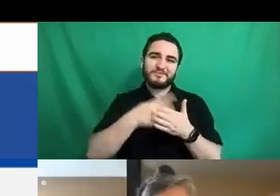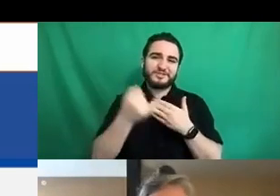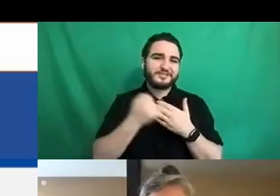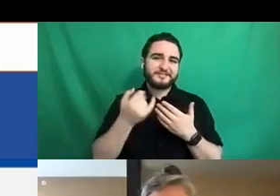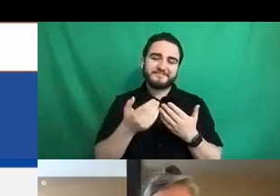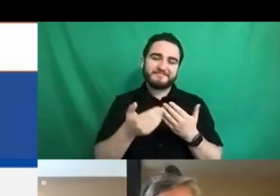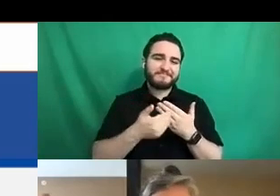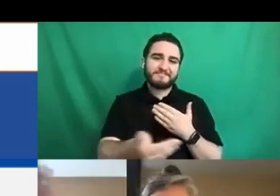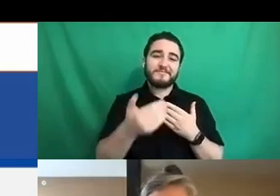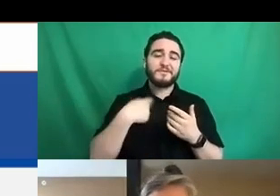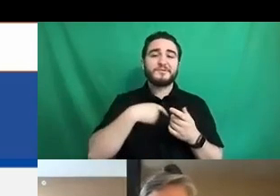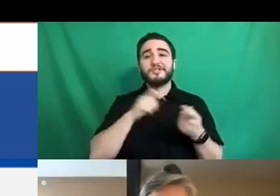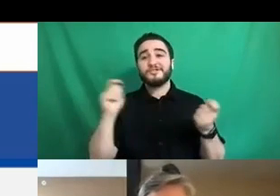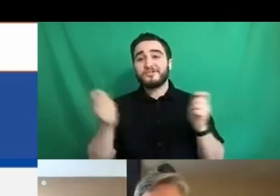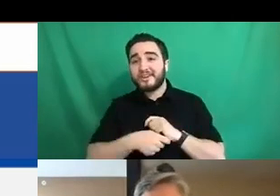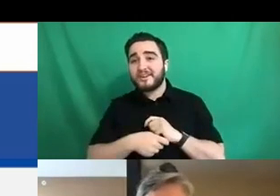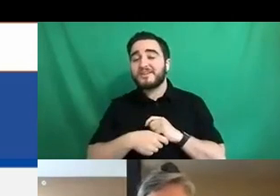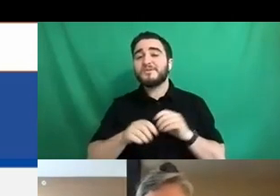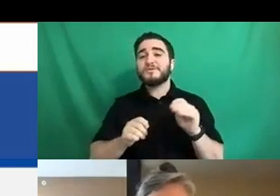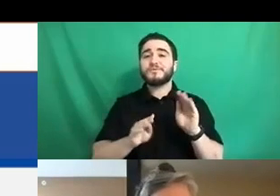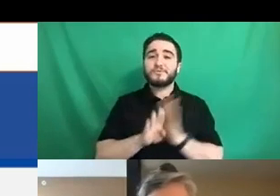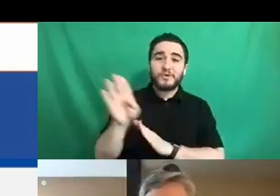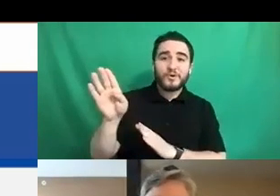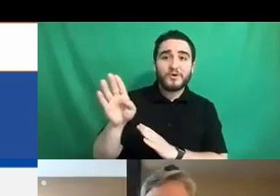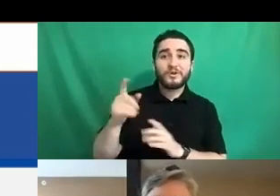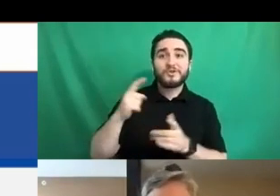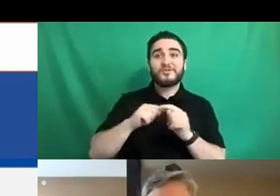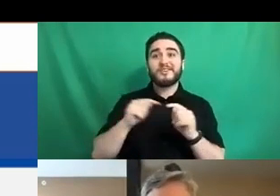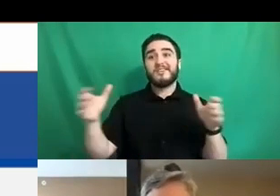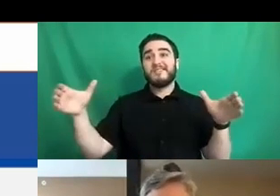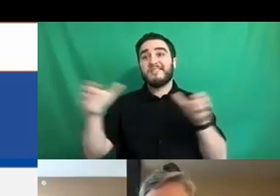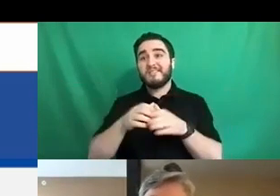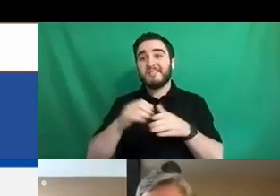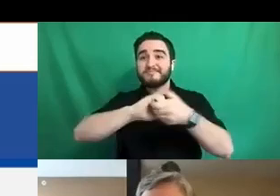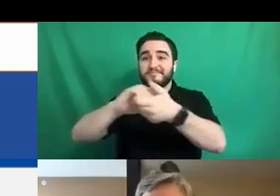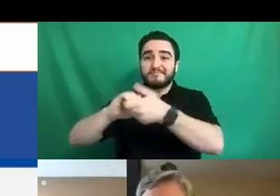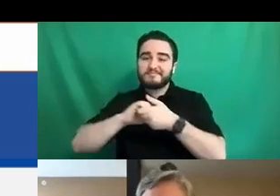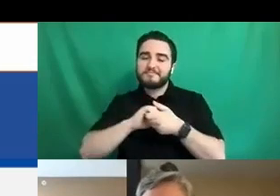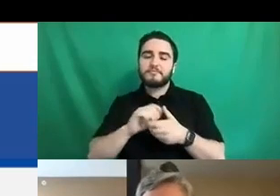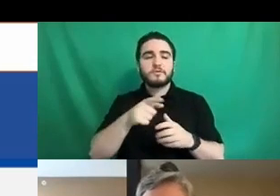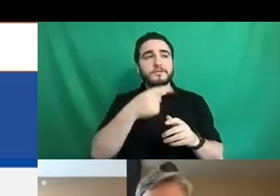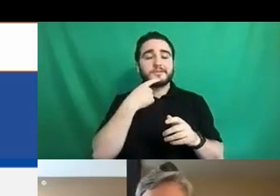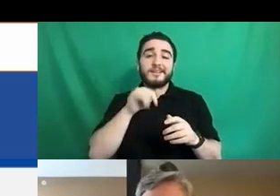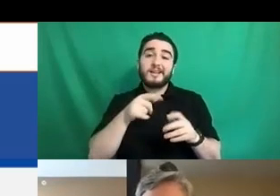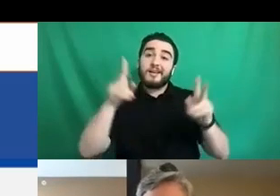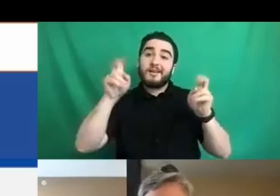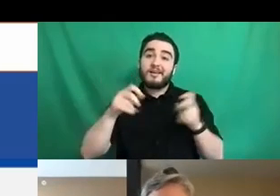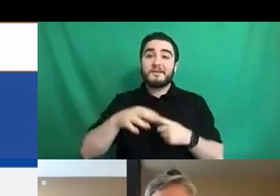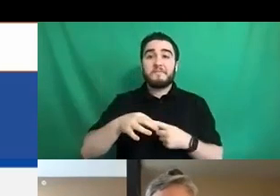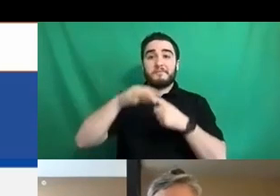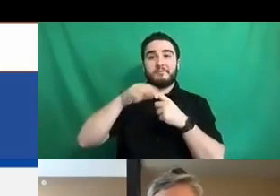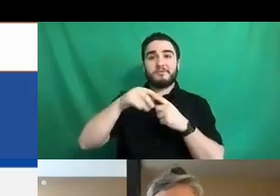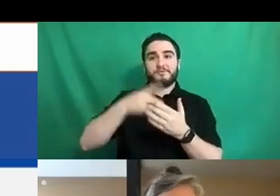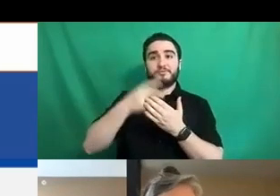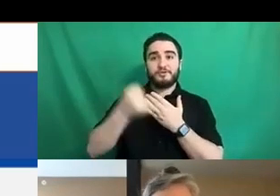changing, we're growing, we're trying to combine we're merging companies. It's too much to have a special, she called it a special project.